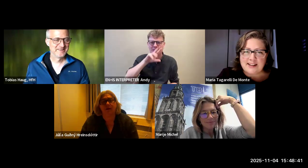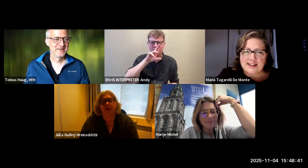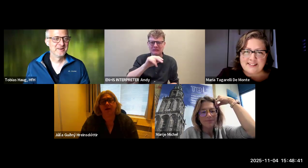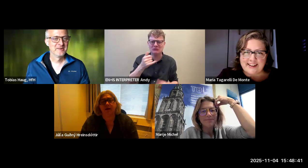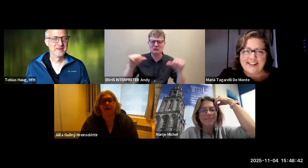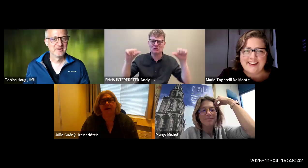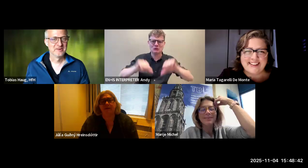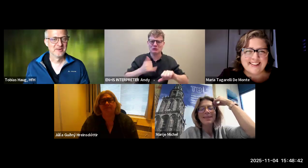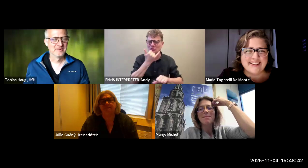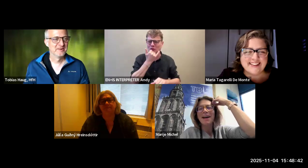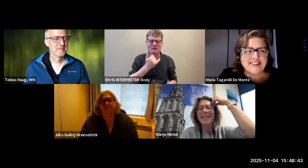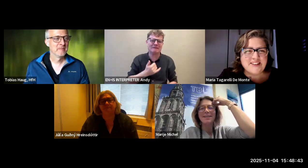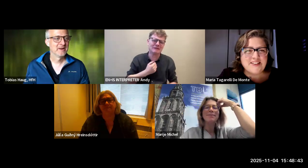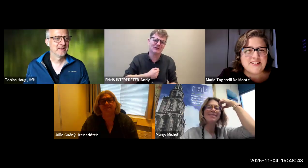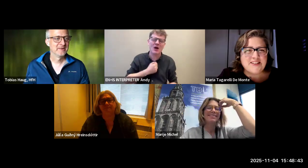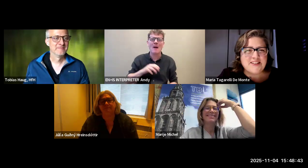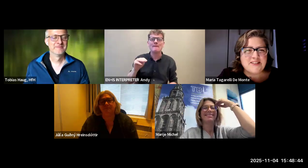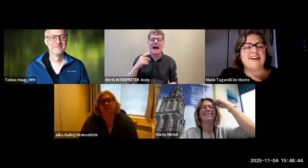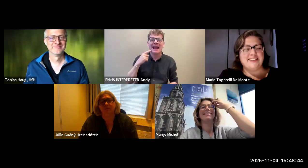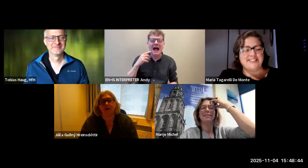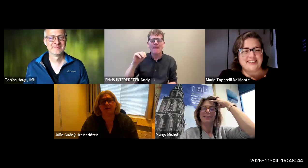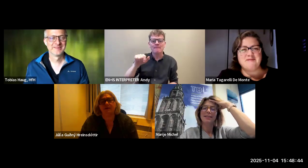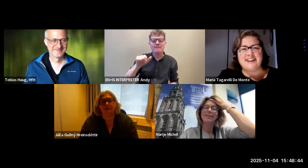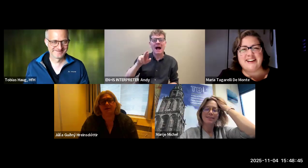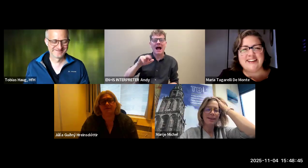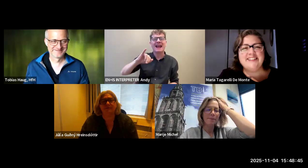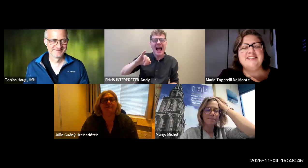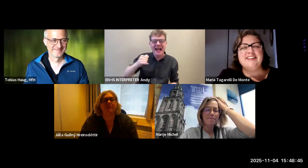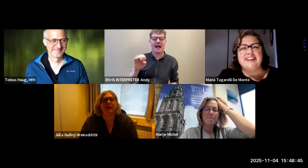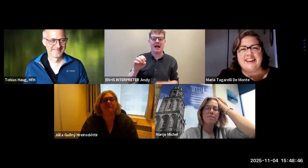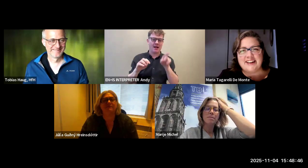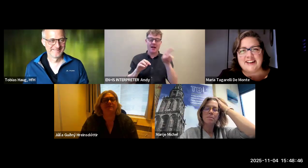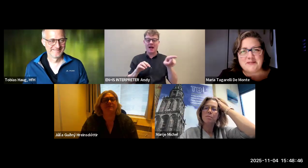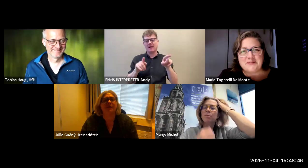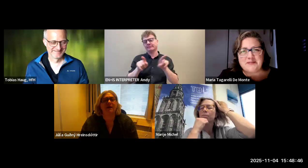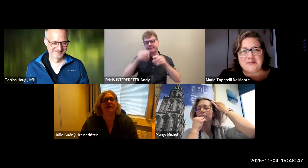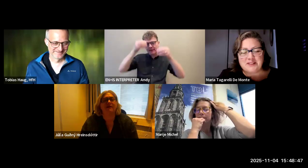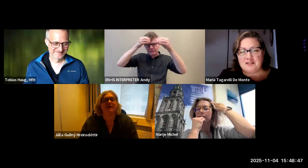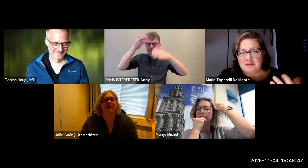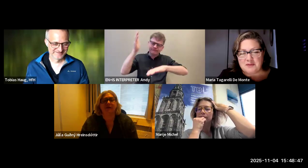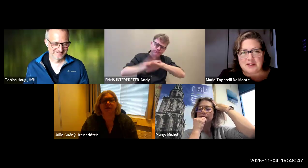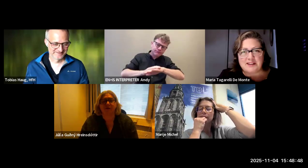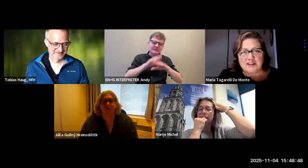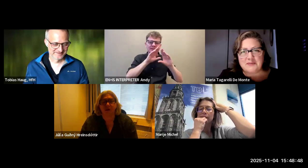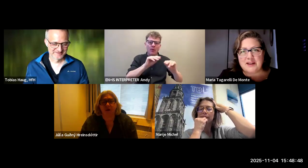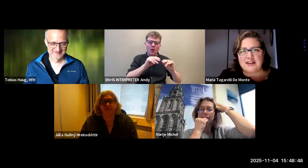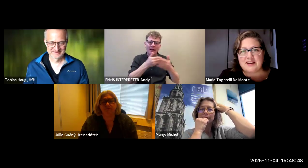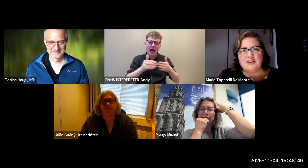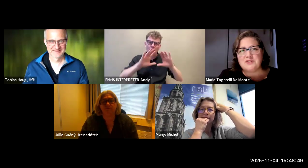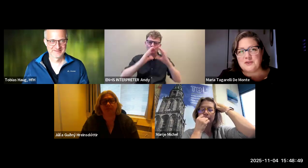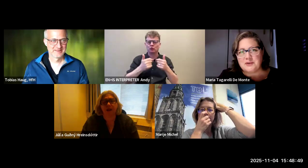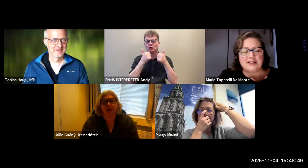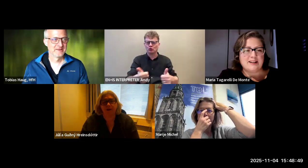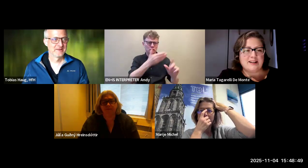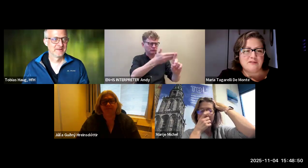We have two Maria today. Marije. Mariah, okay, Mariah. So thank you very much for being here.